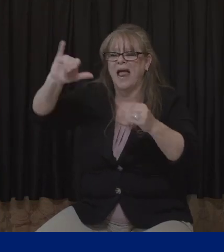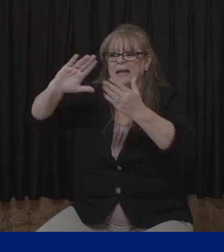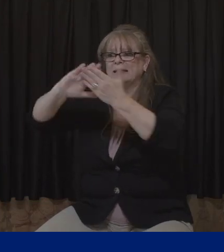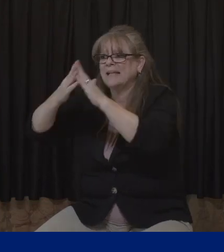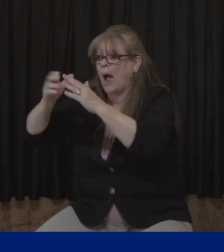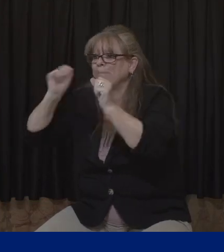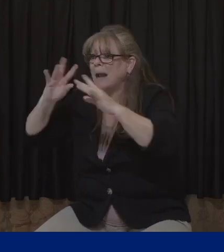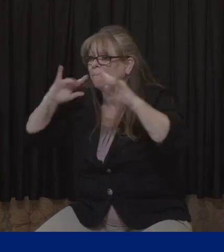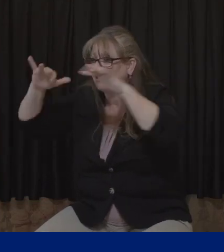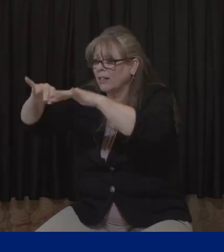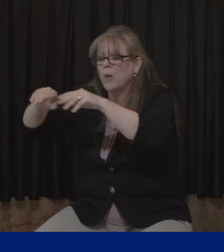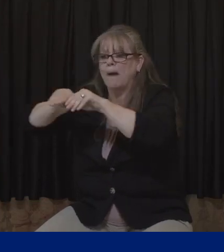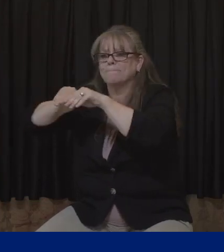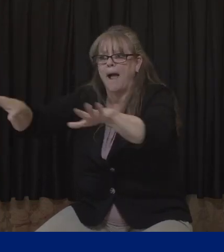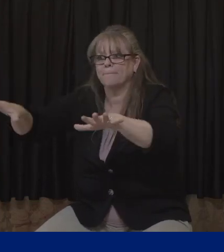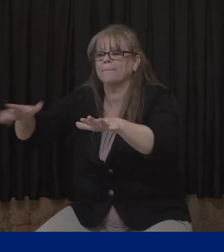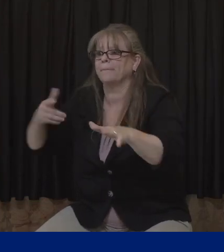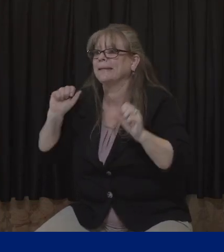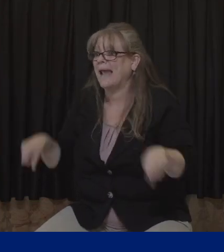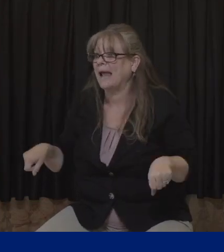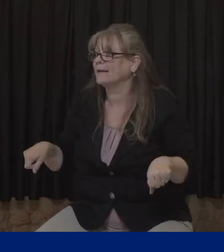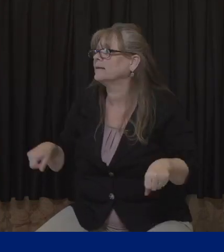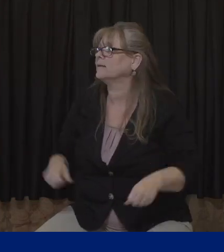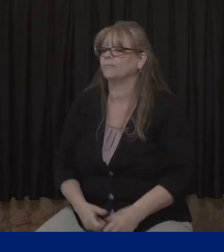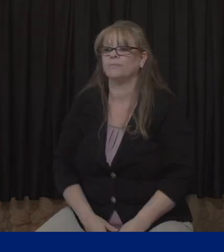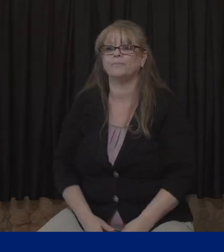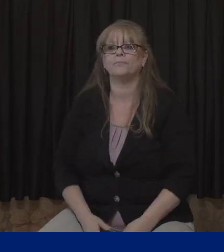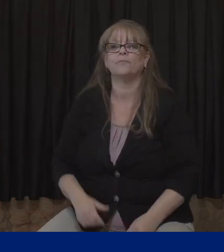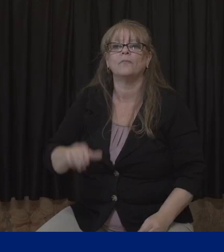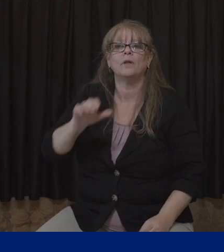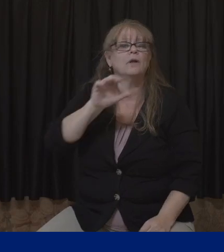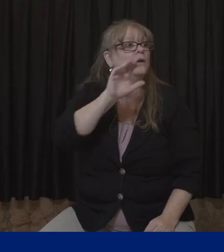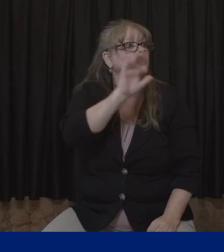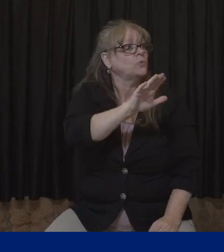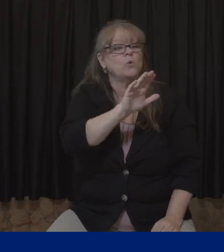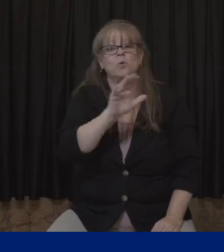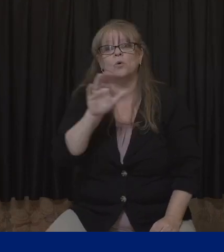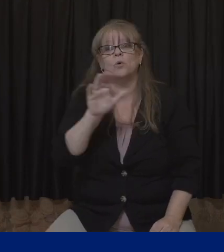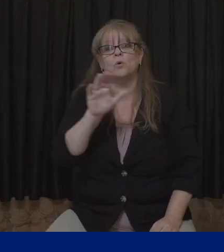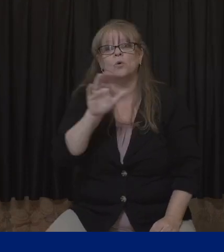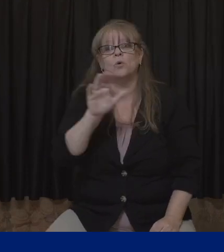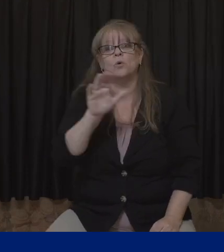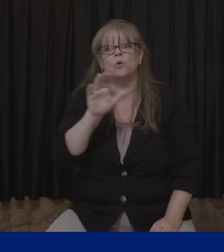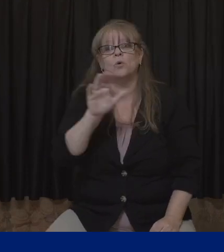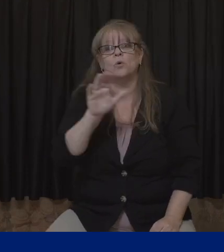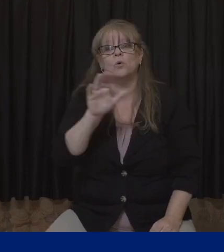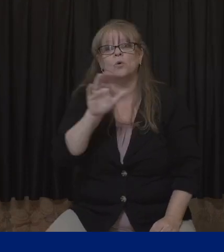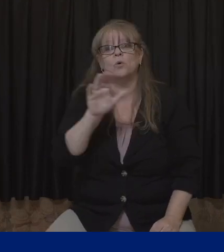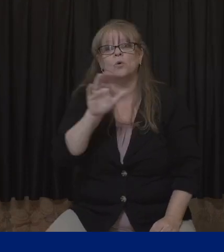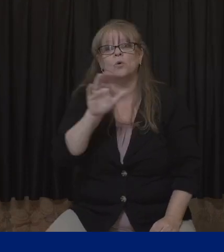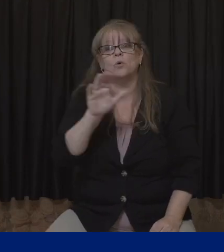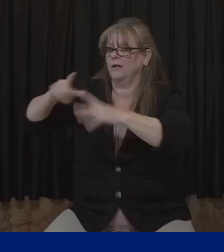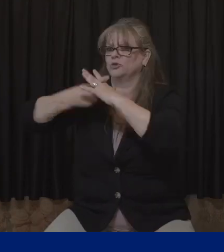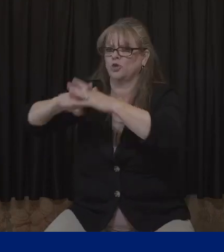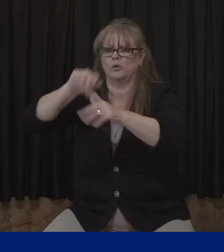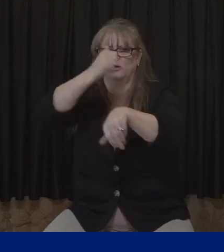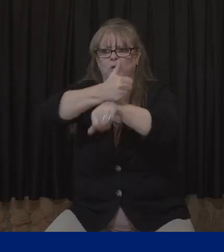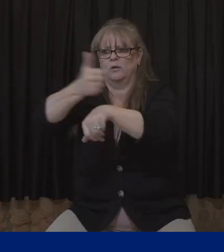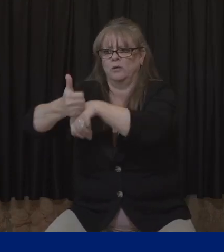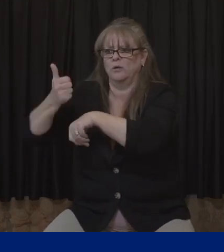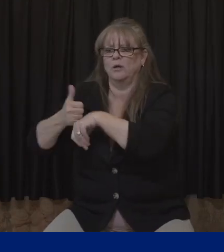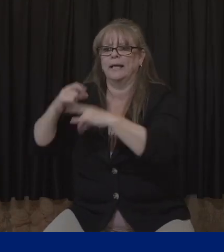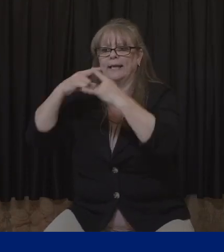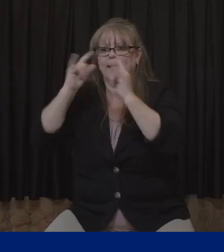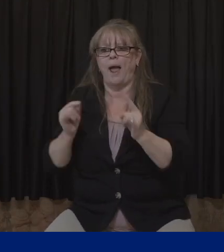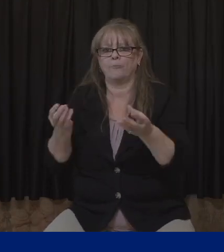around cleaning those campgrounds in between uses. But as soon as it's safer, we hope to be able to do that. Finally, from Beth, I've not yet heard back